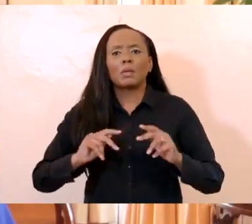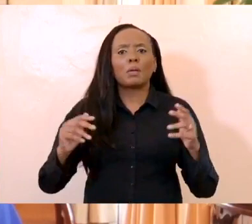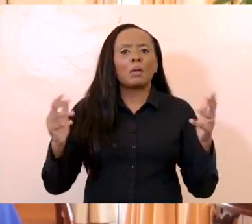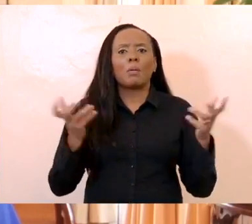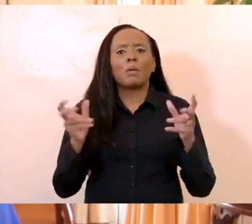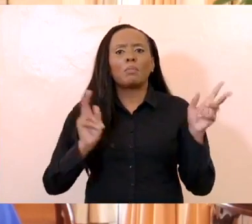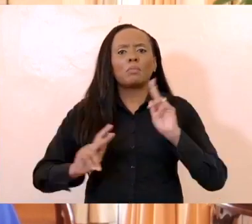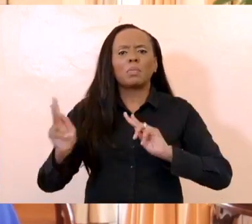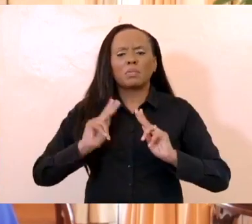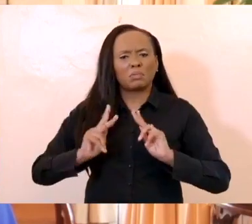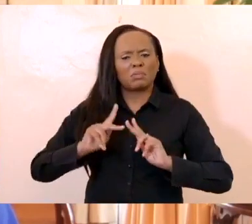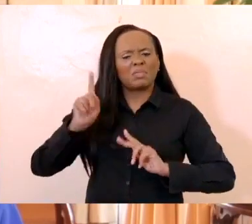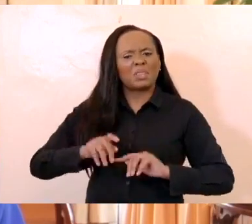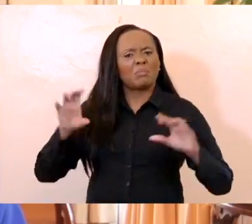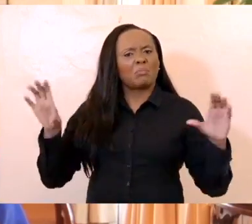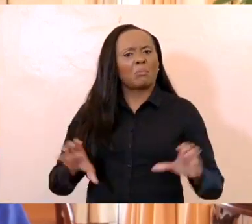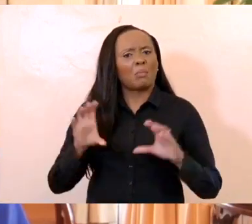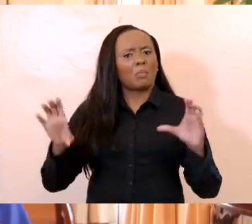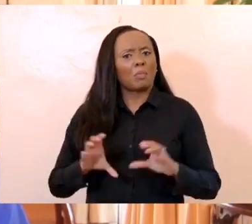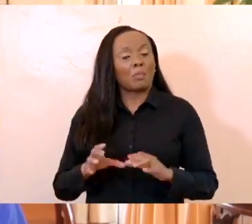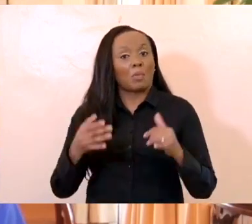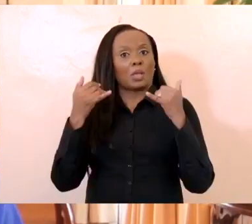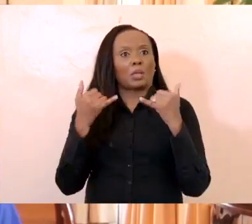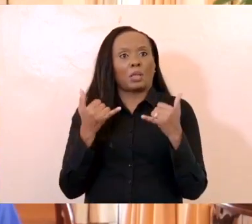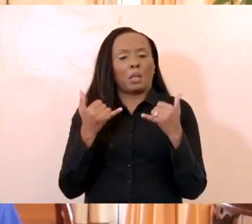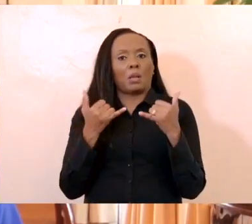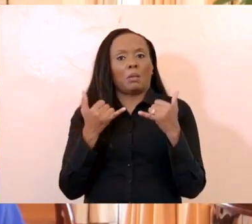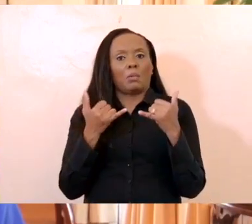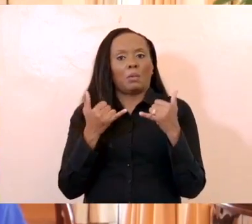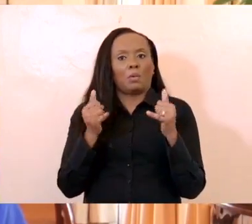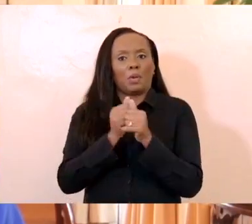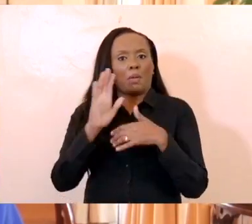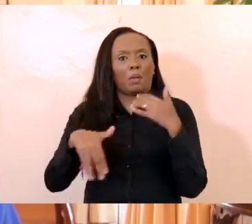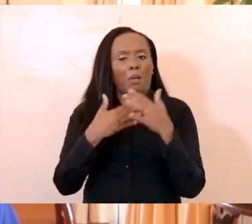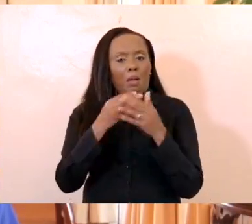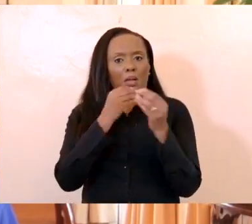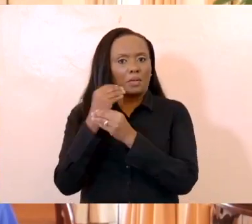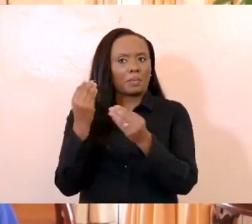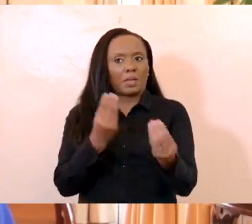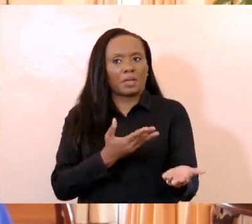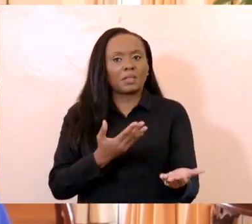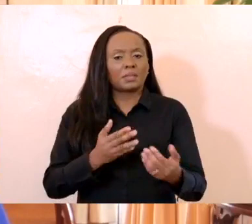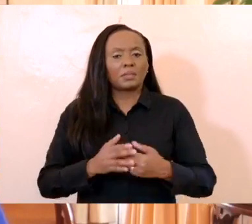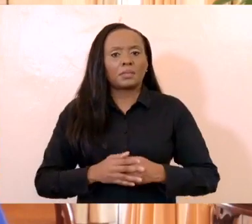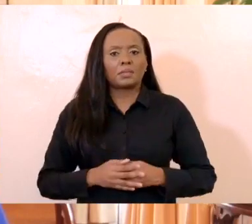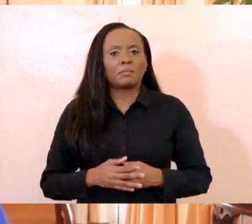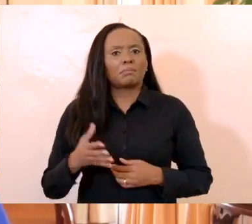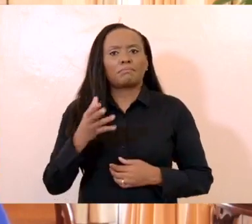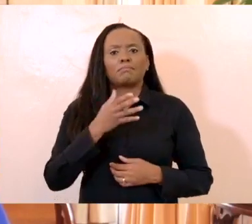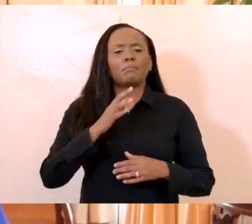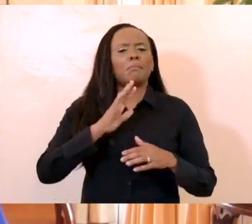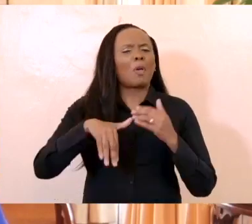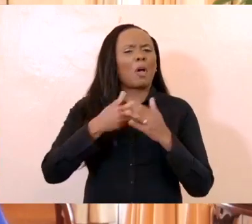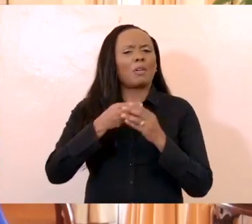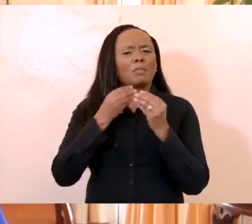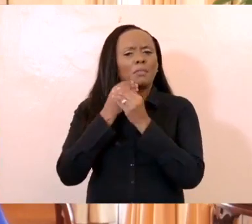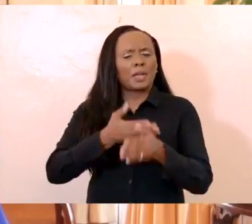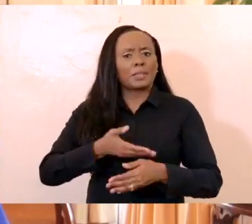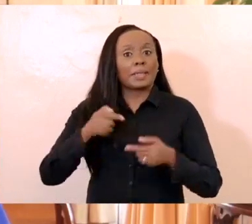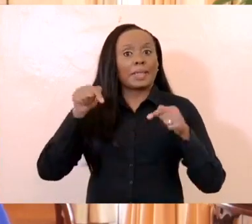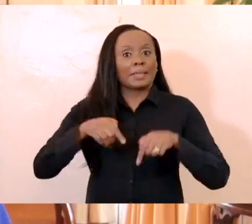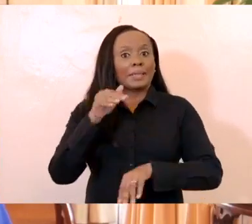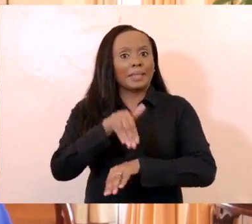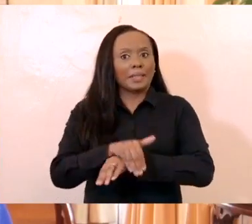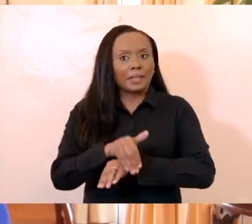stakeholders are supposed to do in the context of the information being given this evening and in the context of a